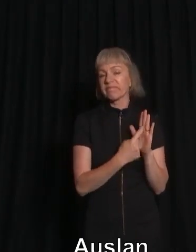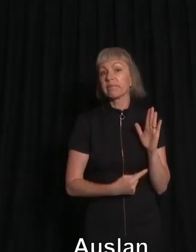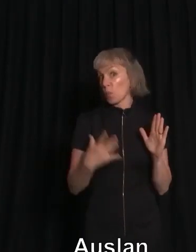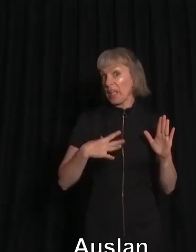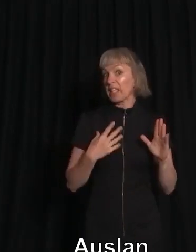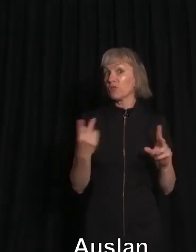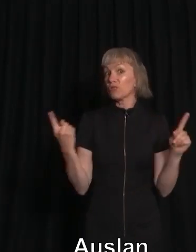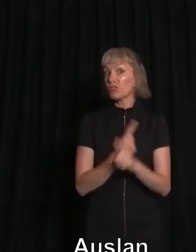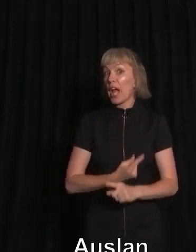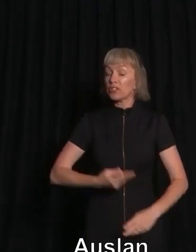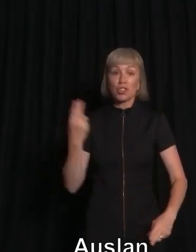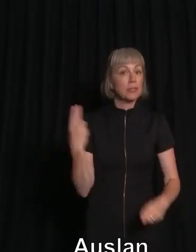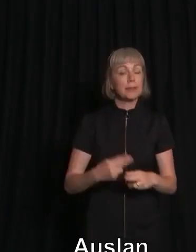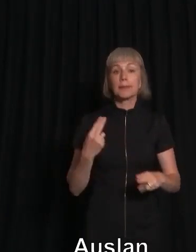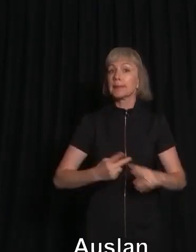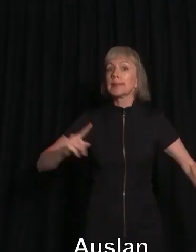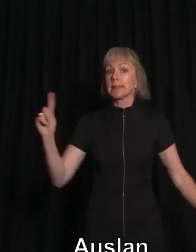stat.